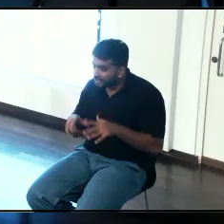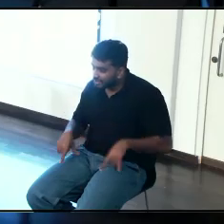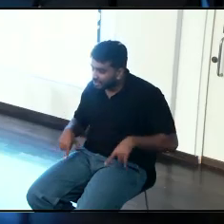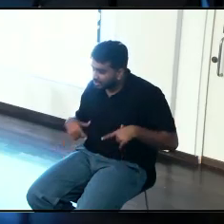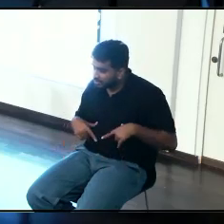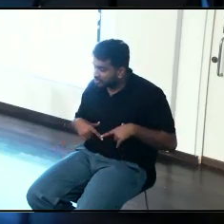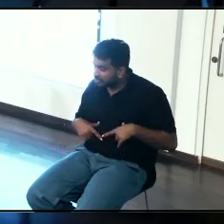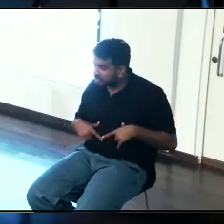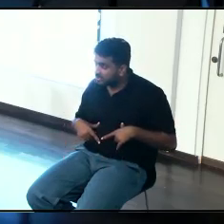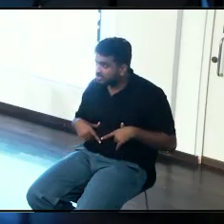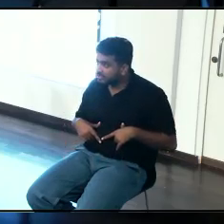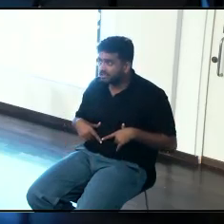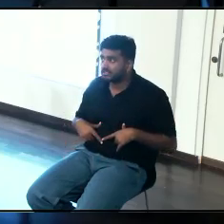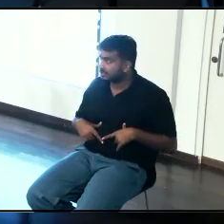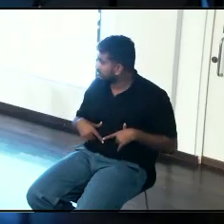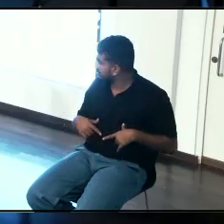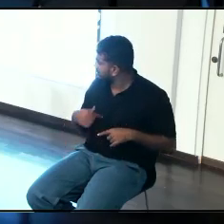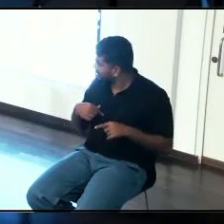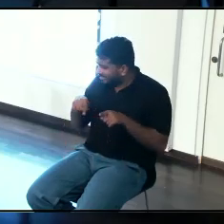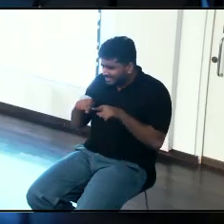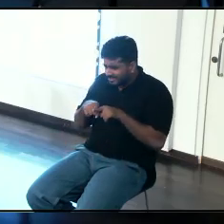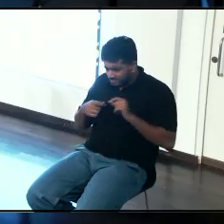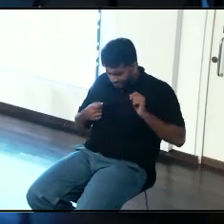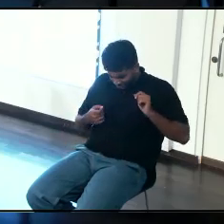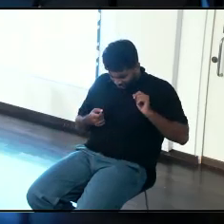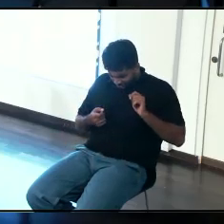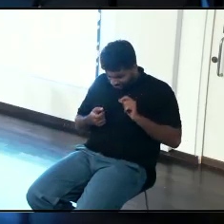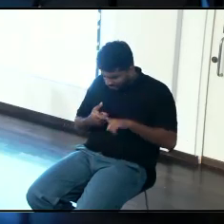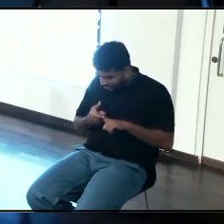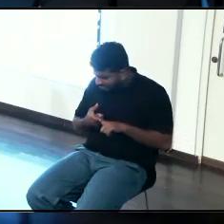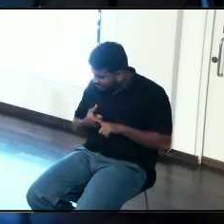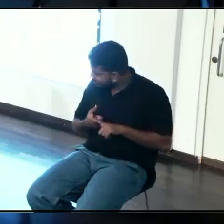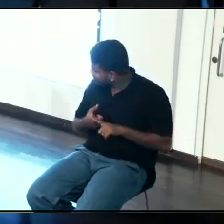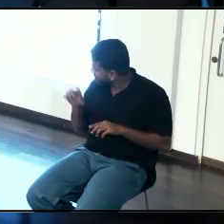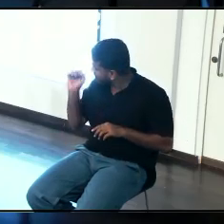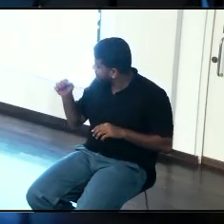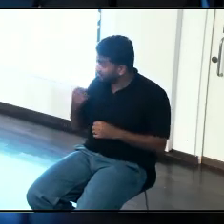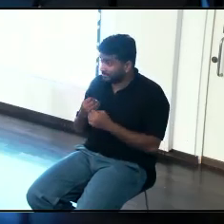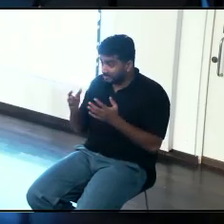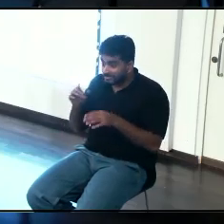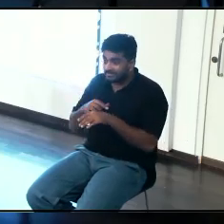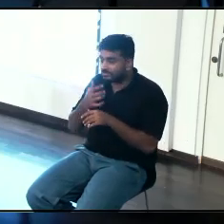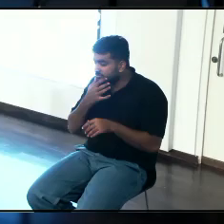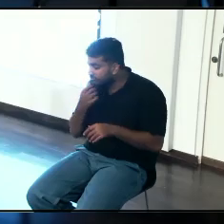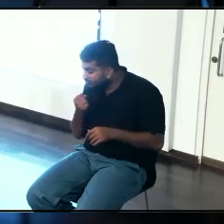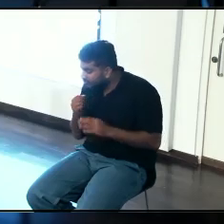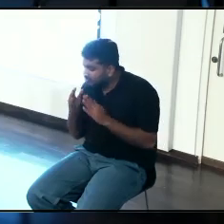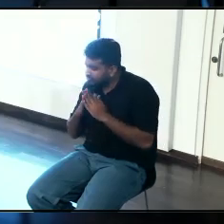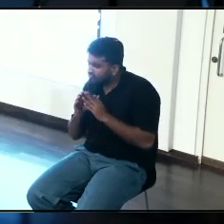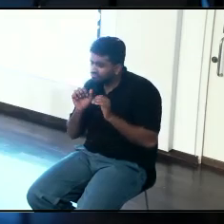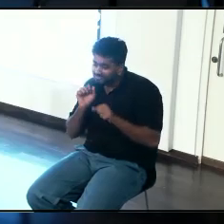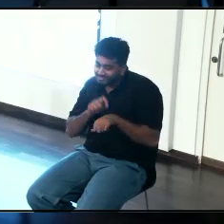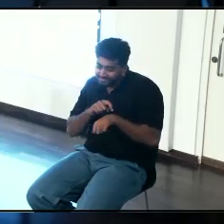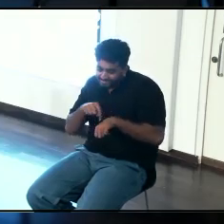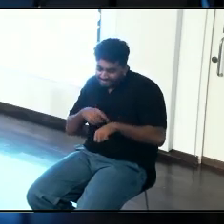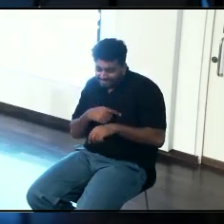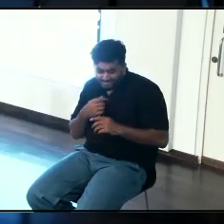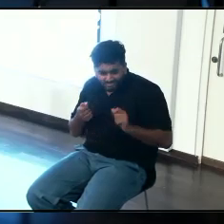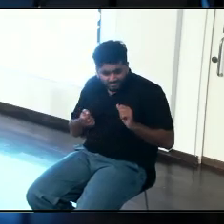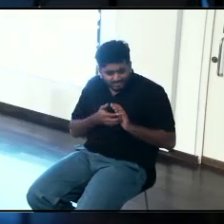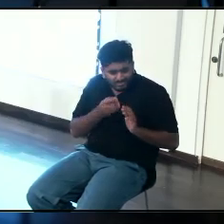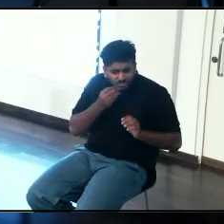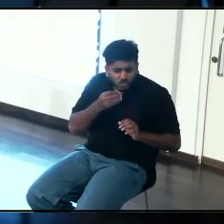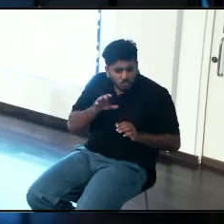of resonated with me, because I feel, I spent a lot of time with my grandmother and got me thinking about